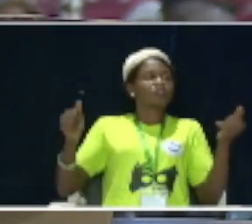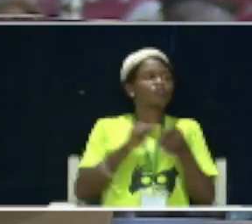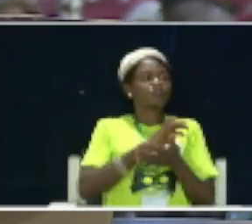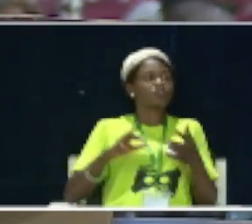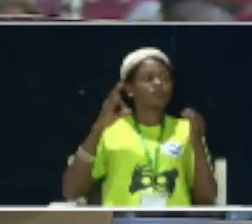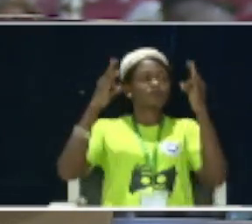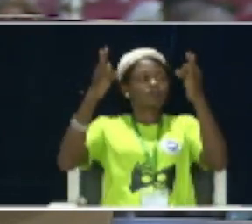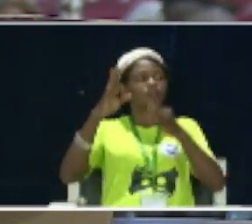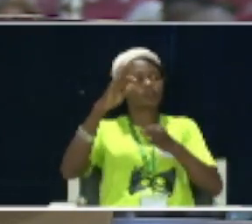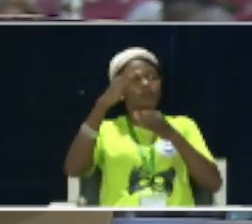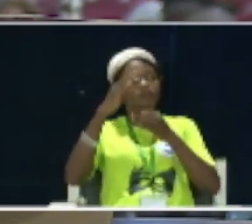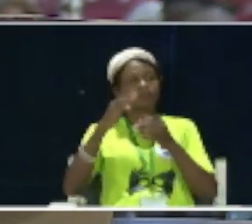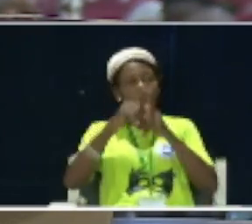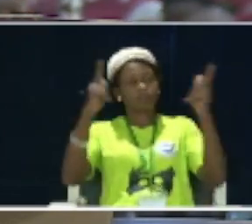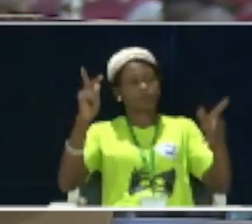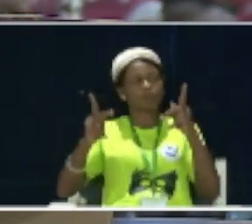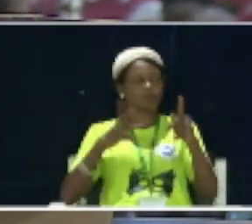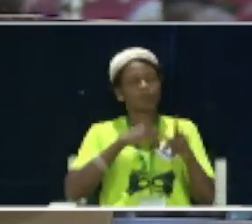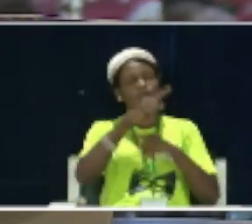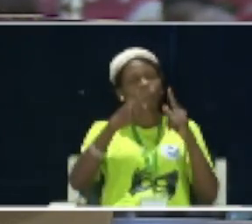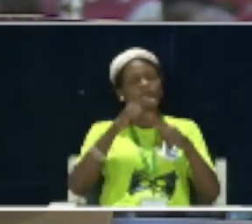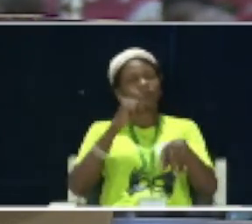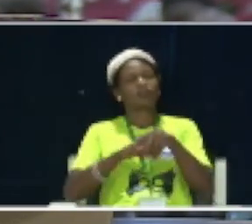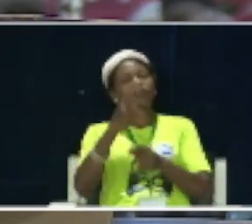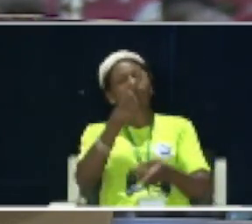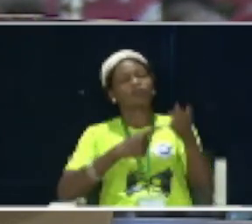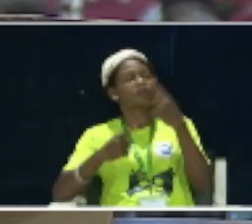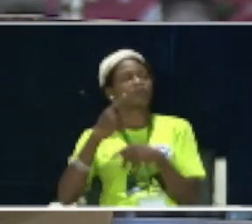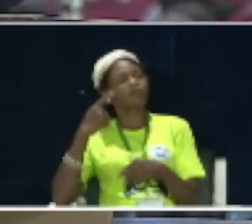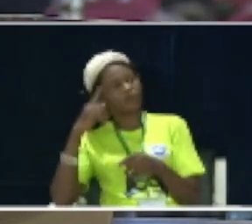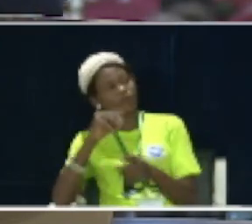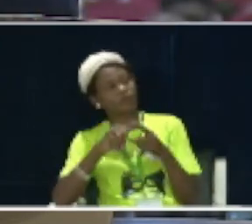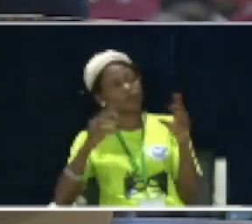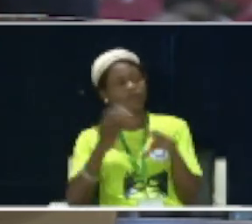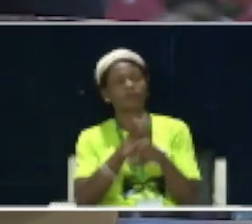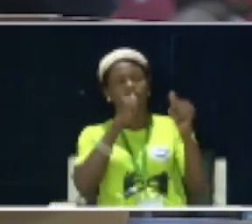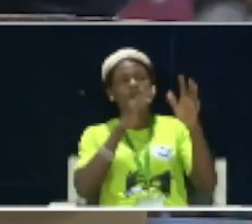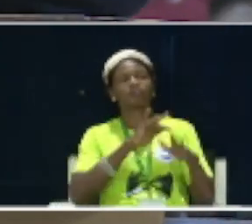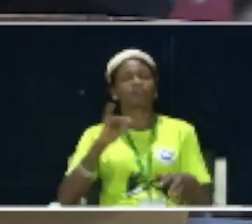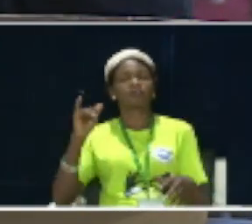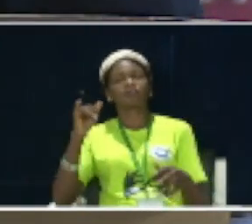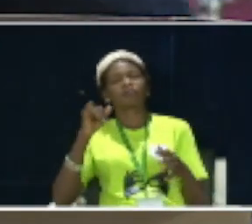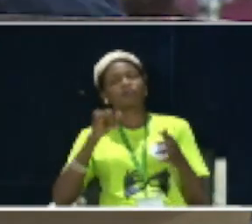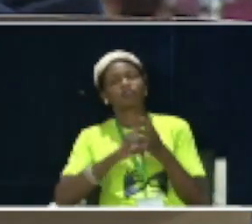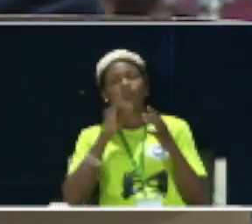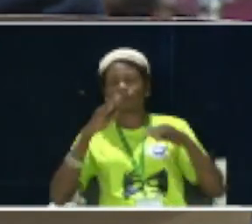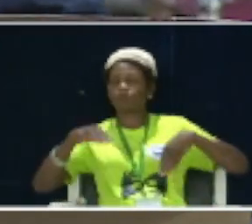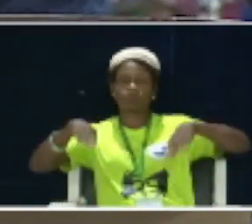generals. And when time comes for them to get the blessings, it's been sold